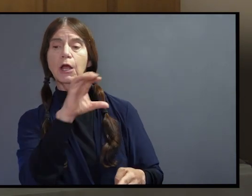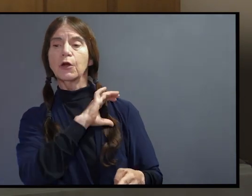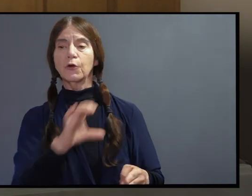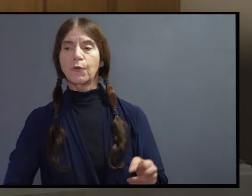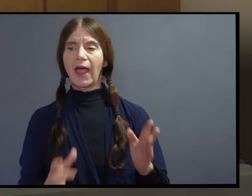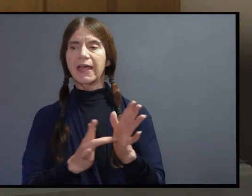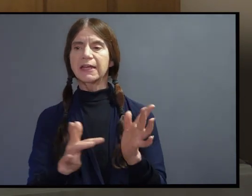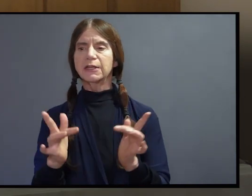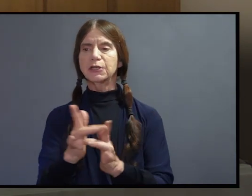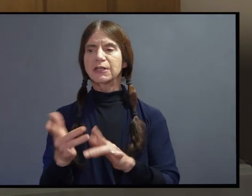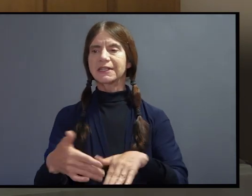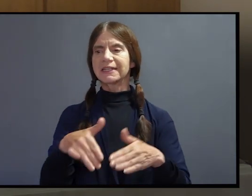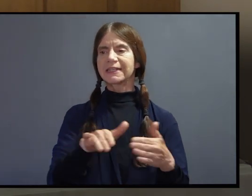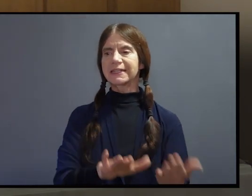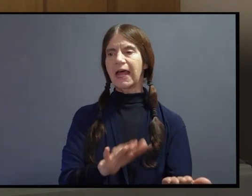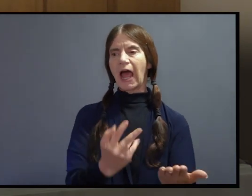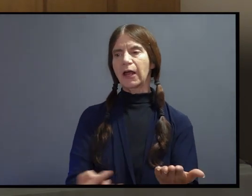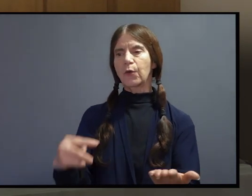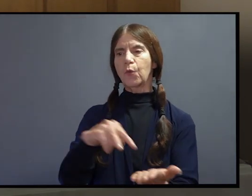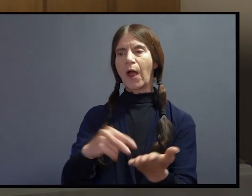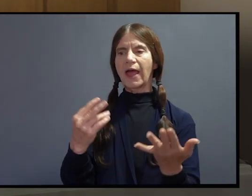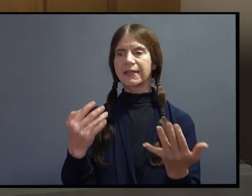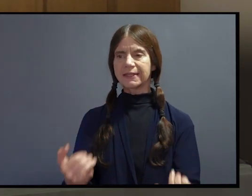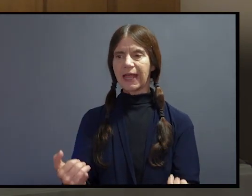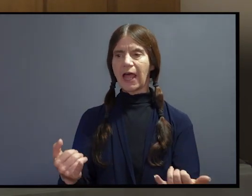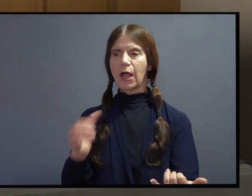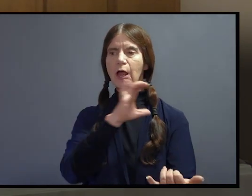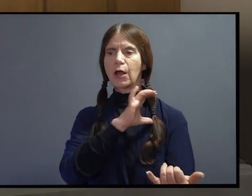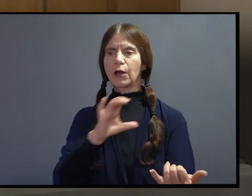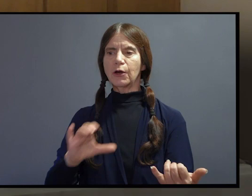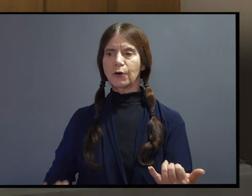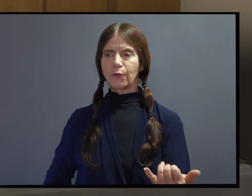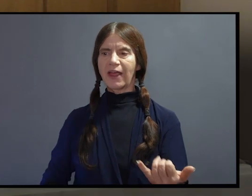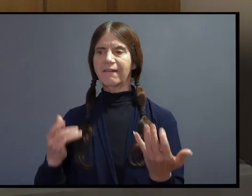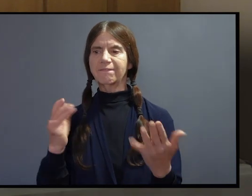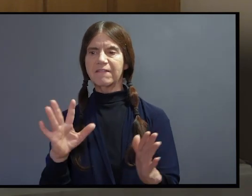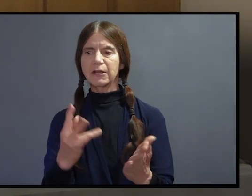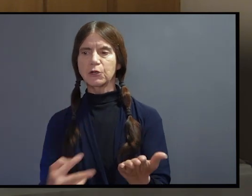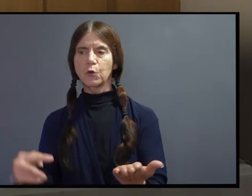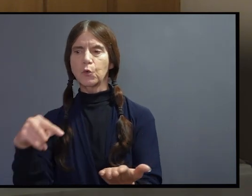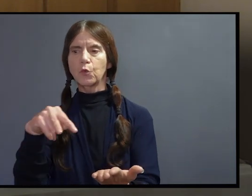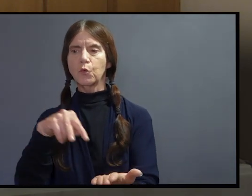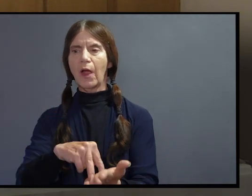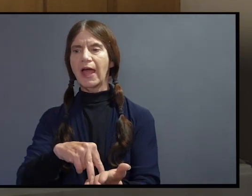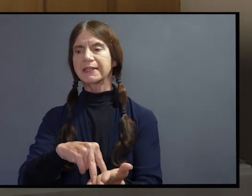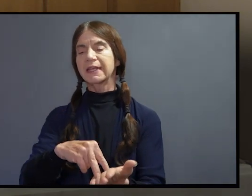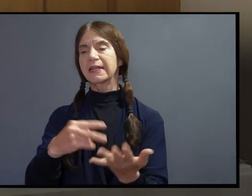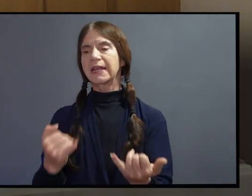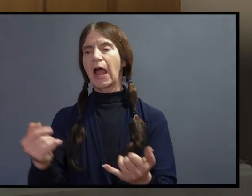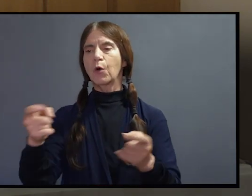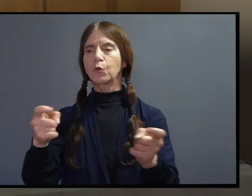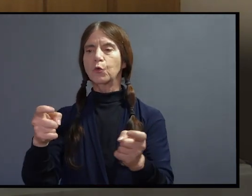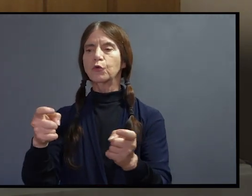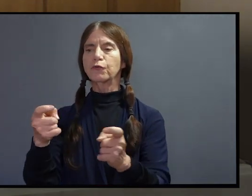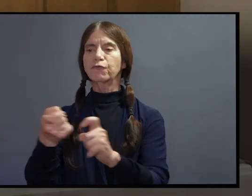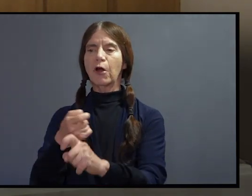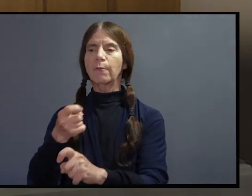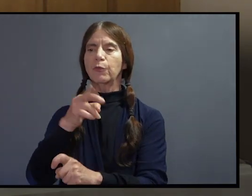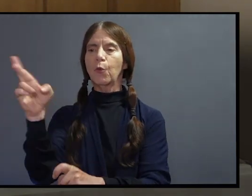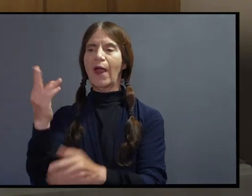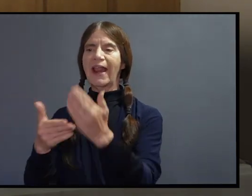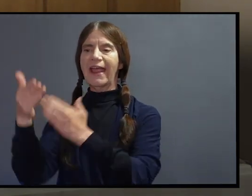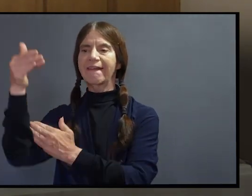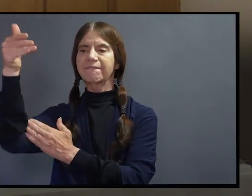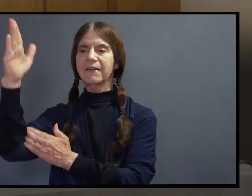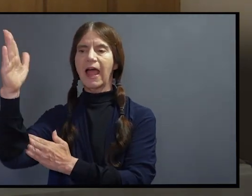condemn? Christ Jesus is the one who died, more than that, who was raised, who is at the right